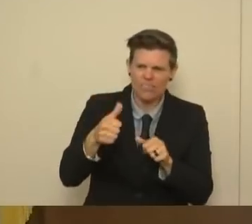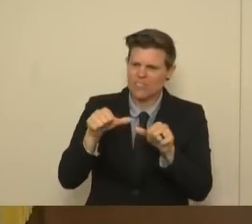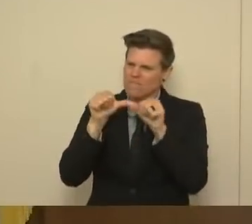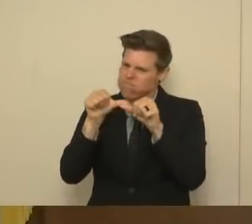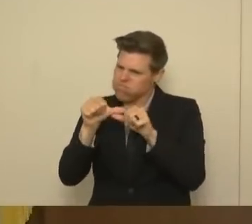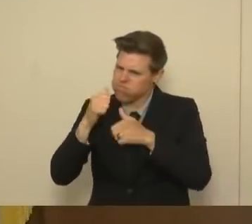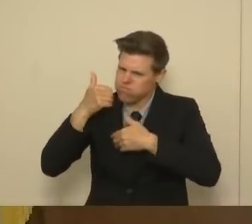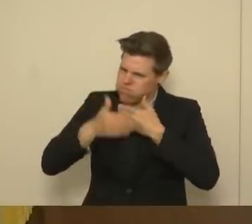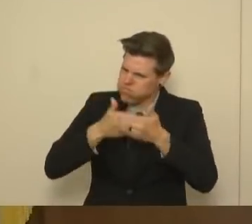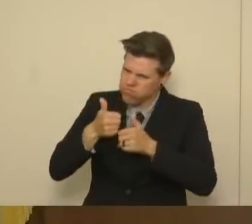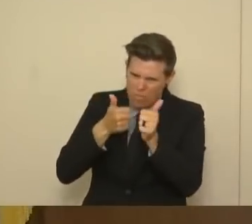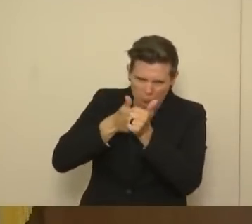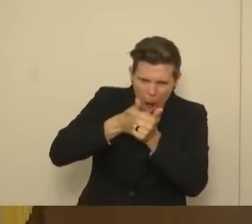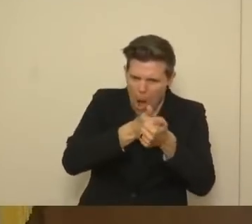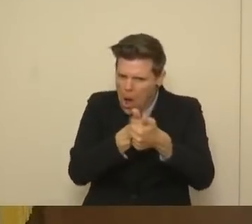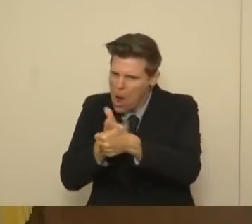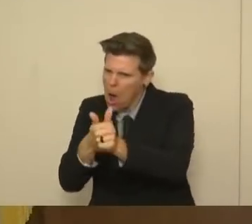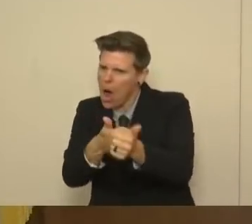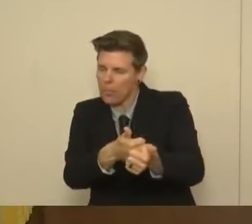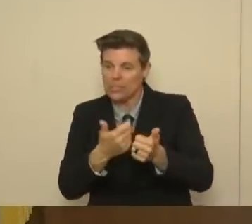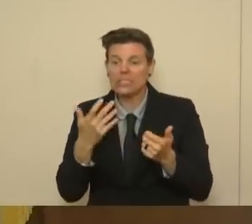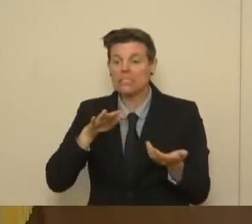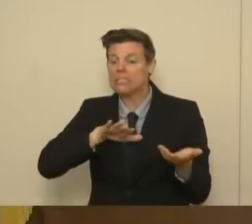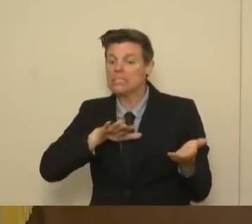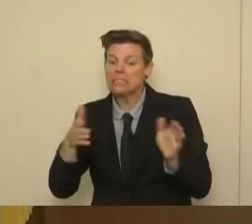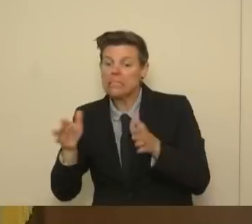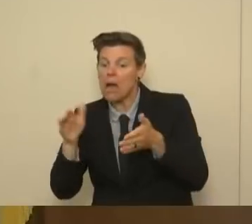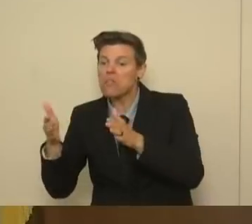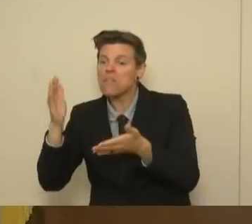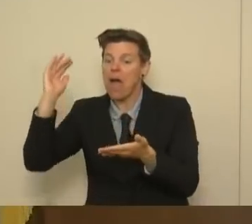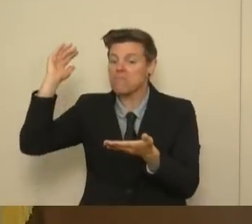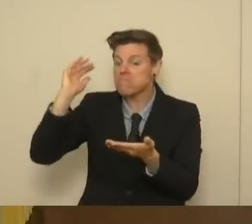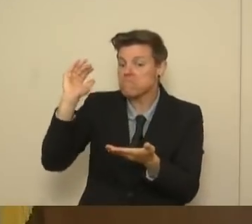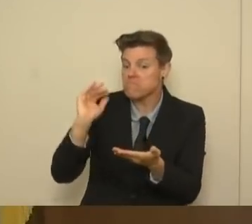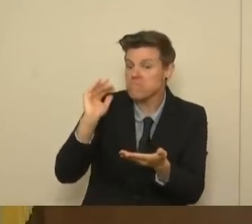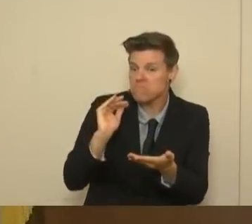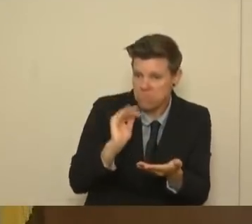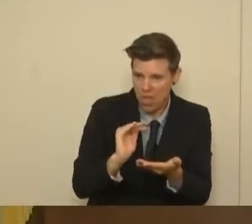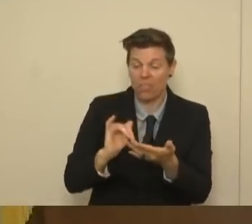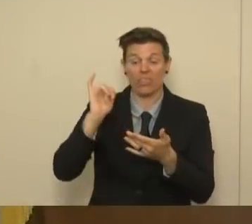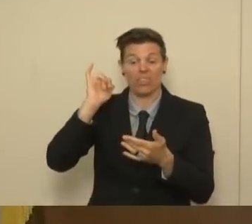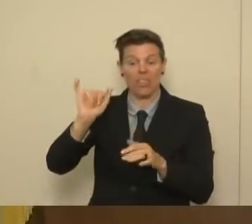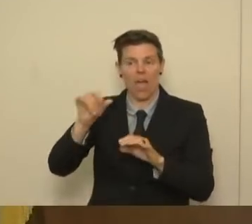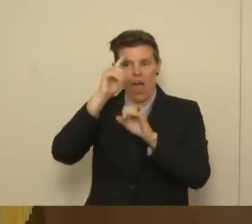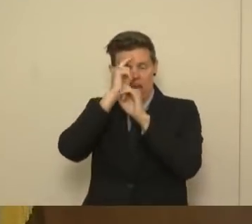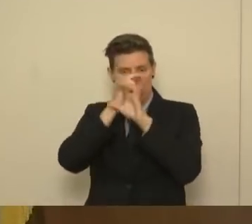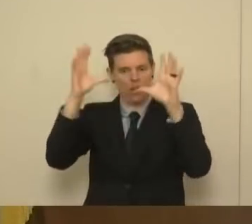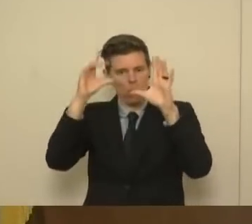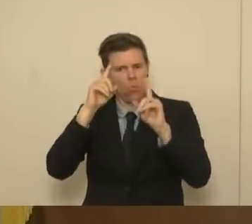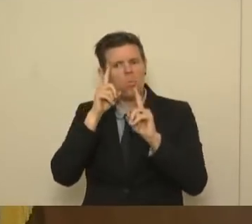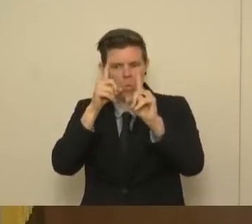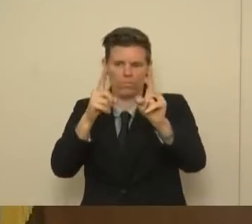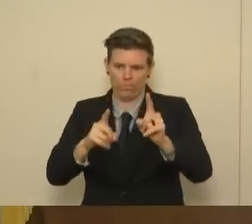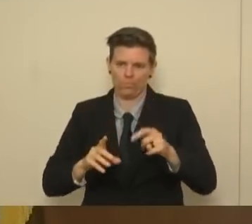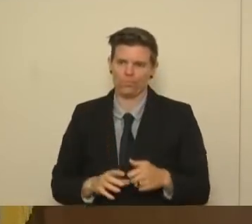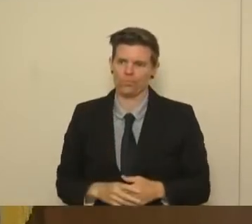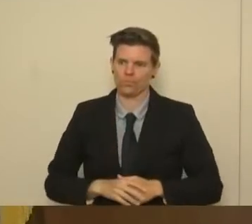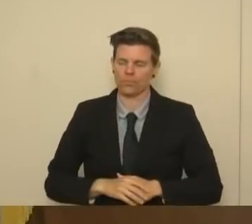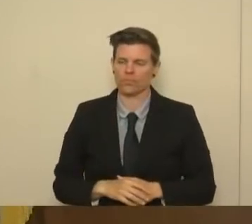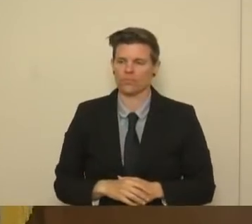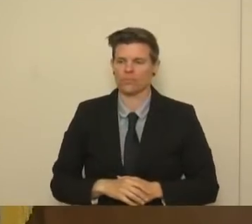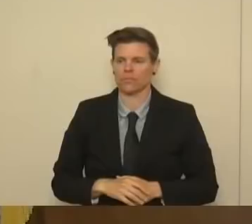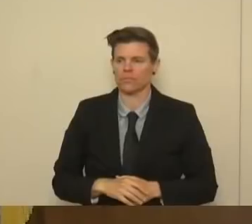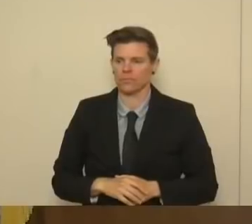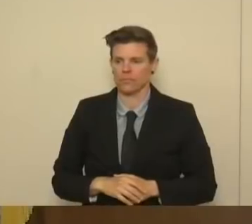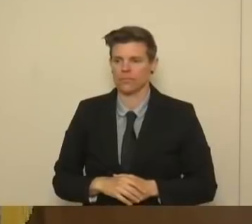to minimize mortality. I mean, that has to be our goal. And every other state in the nation can go to 50% bump over that